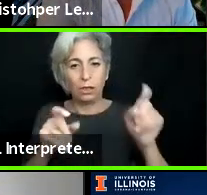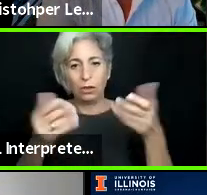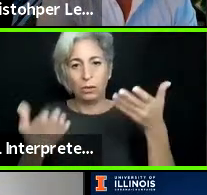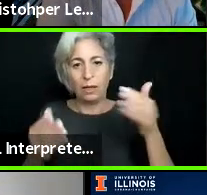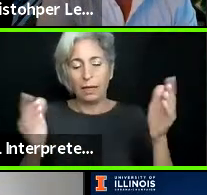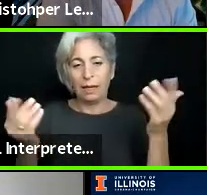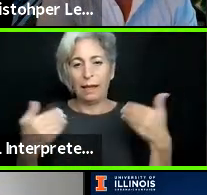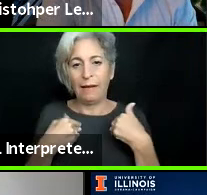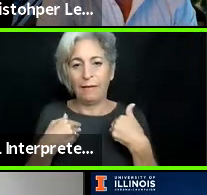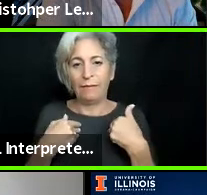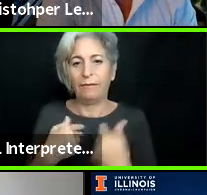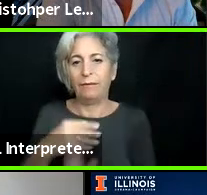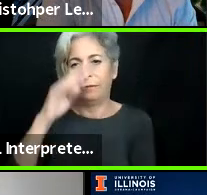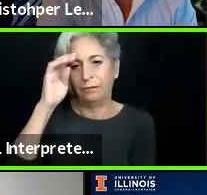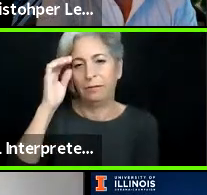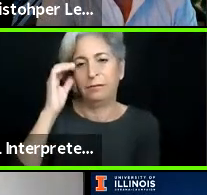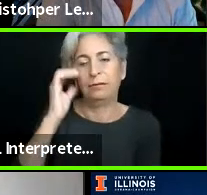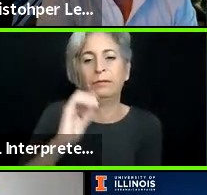has?